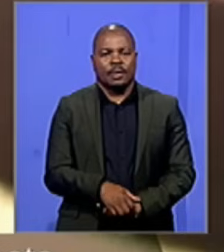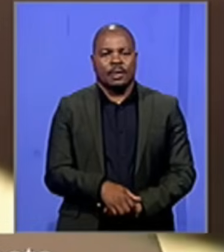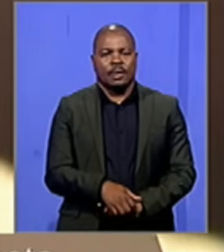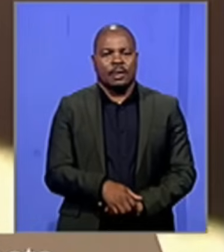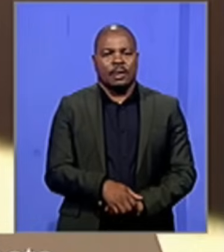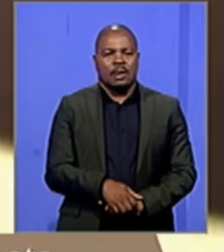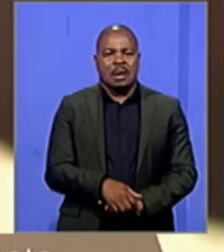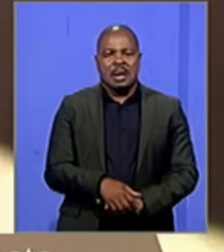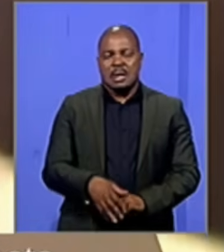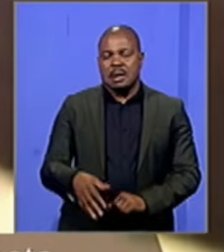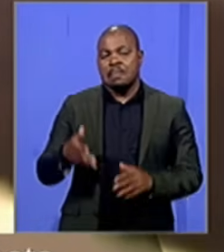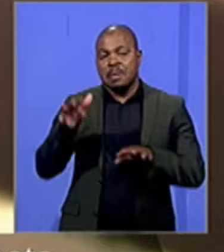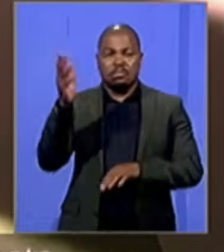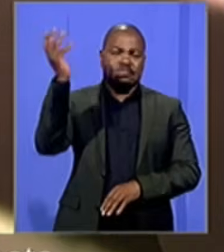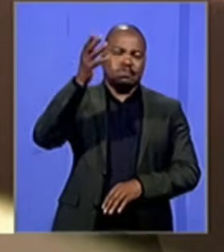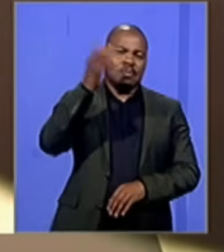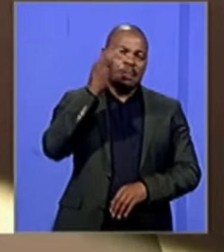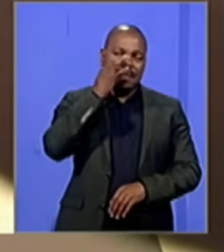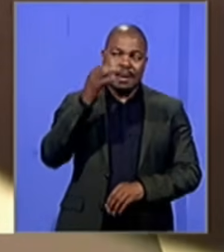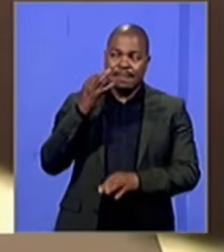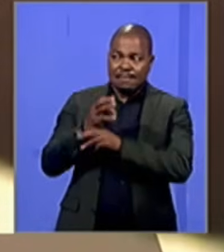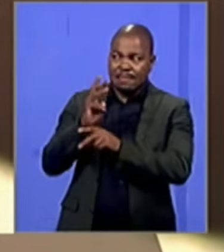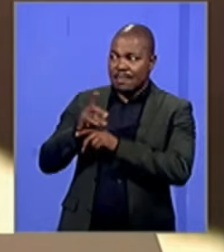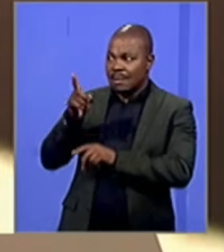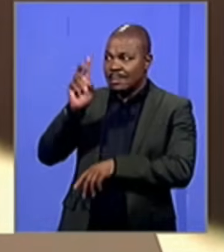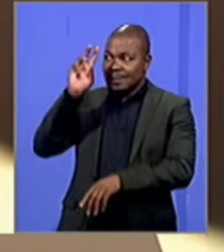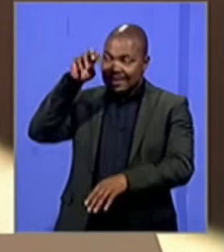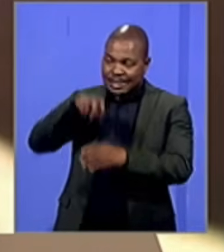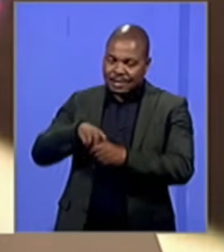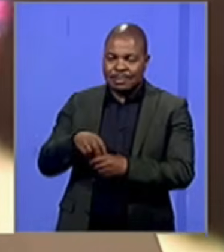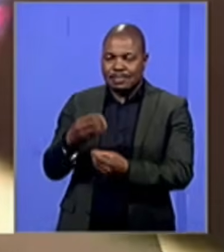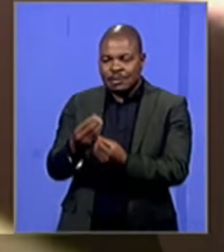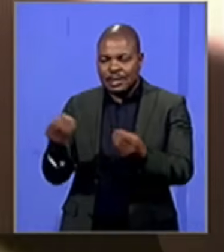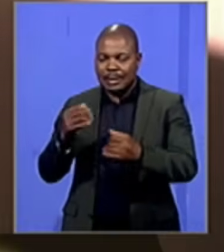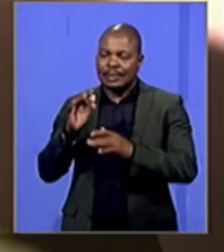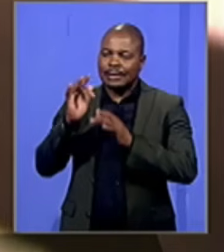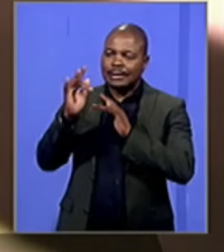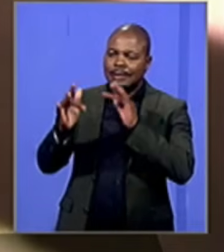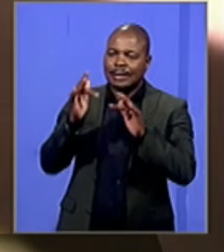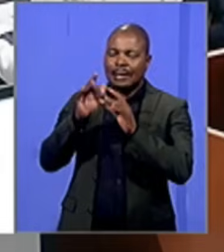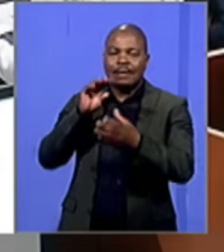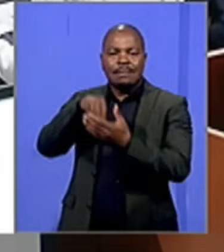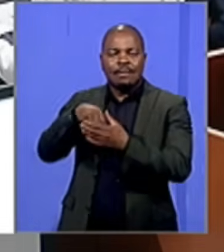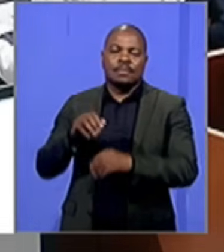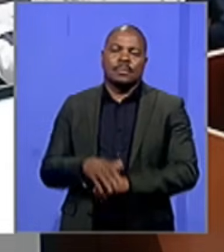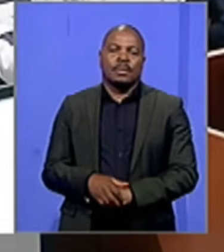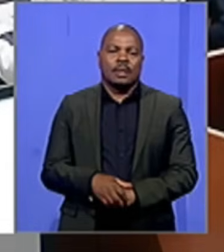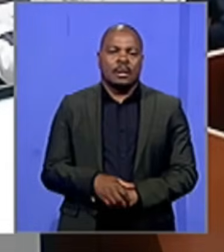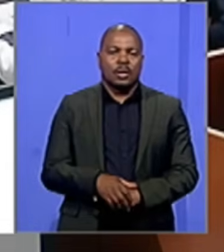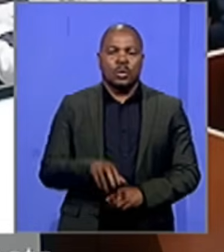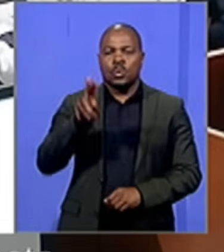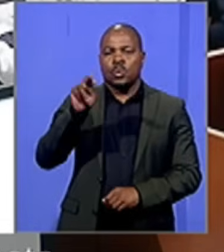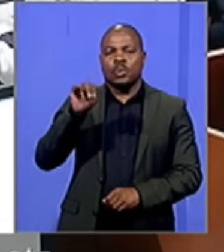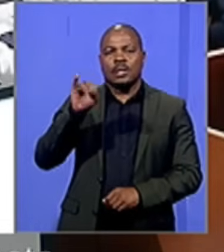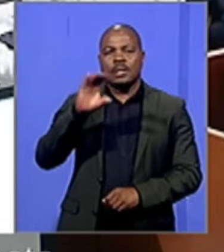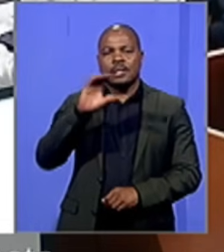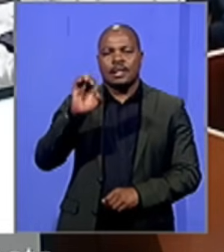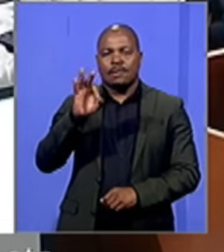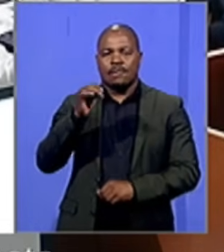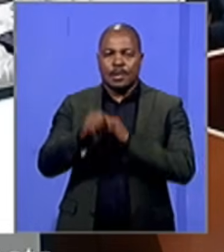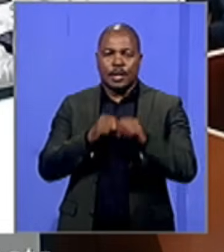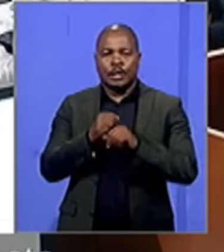Di bui di gateletse gore batsadi ba tshwanetse go nna karolo ya ditiro tsa bana ba bone mo inthaneteng. Patlisiso e dirilweng ke UNICEF ka